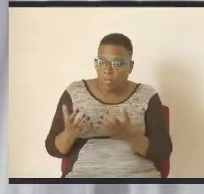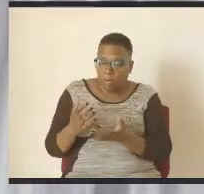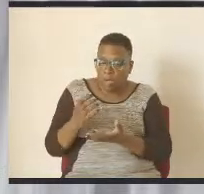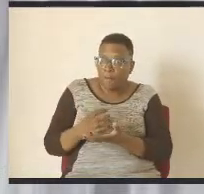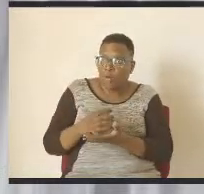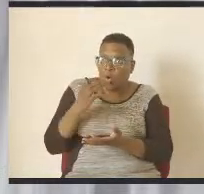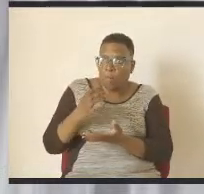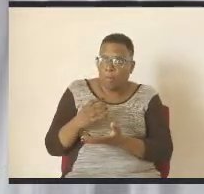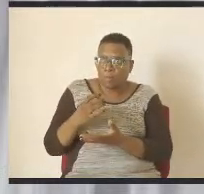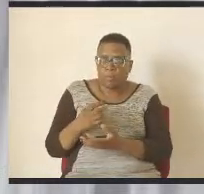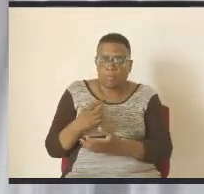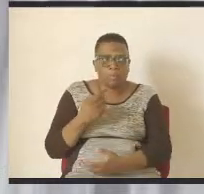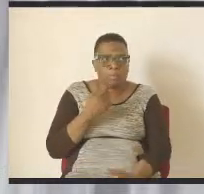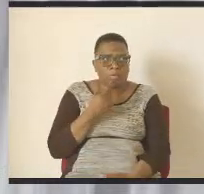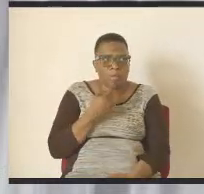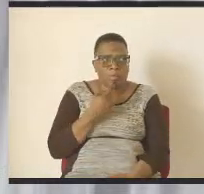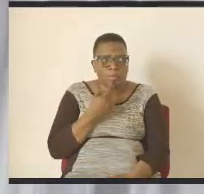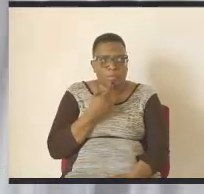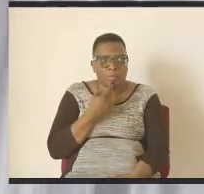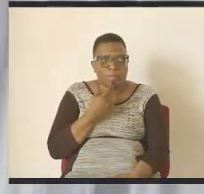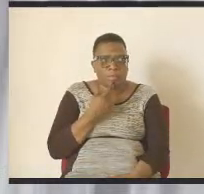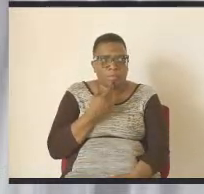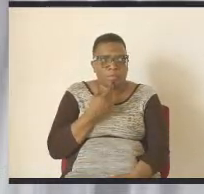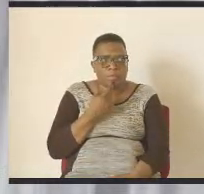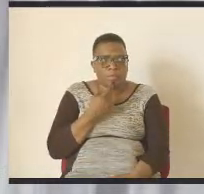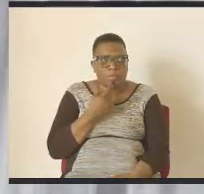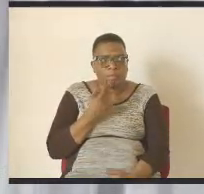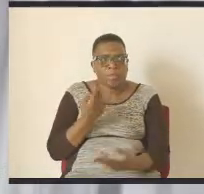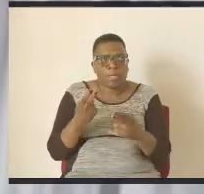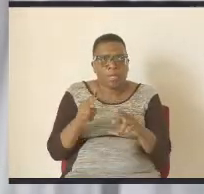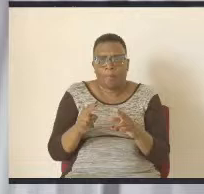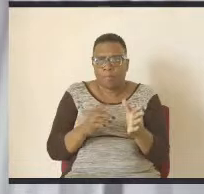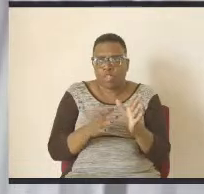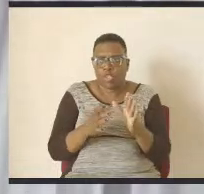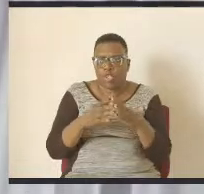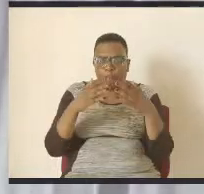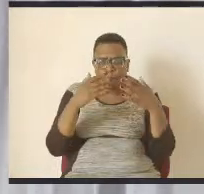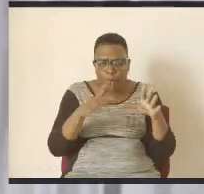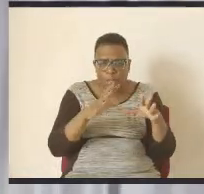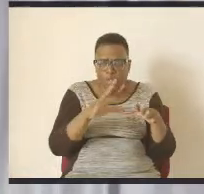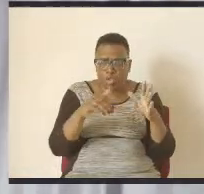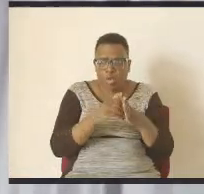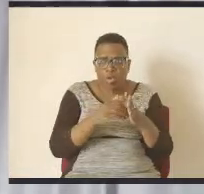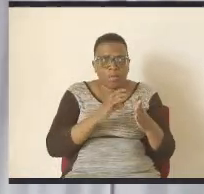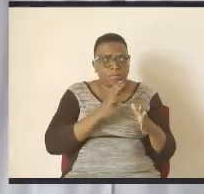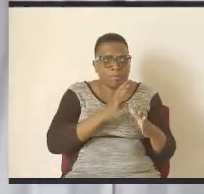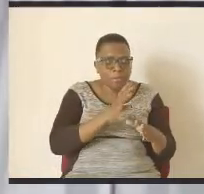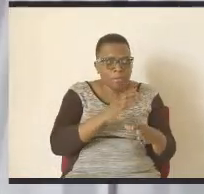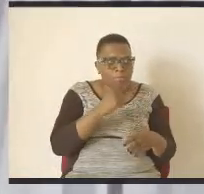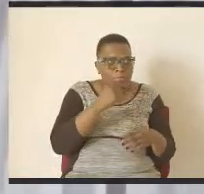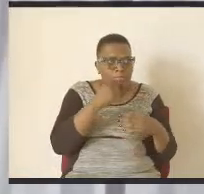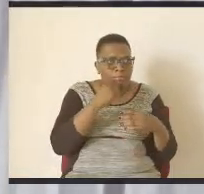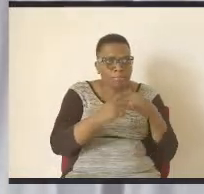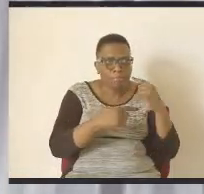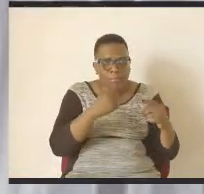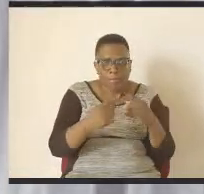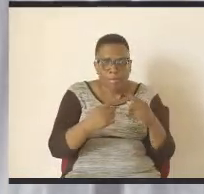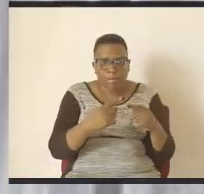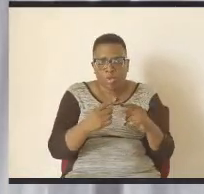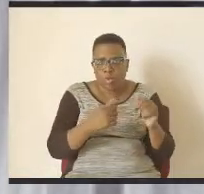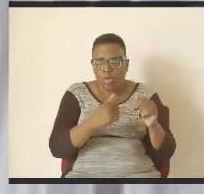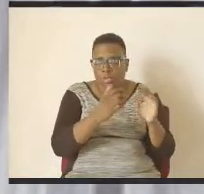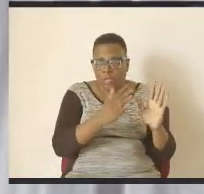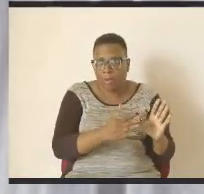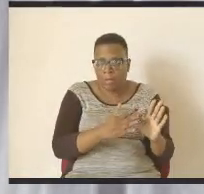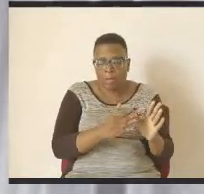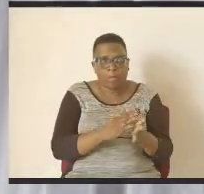2, says, now it came to pass when Jesus had finished all these sayings that he said to his disciples, remember the